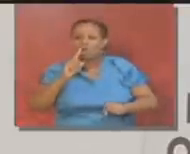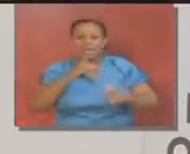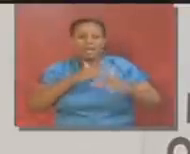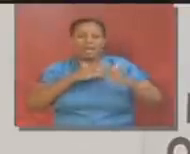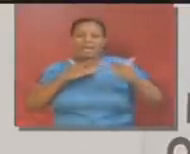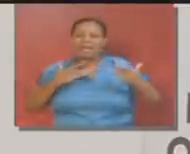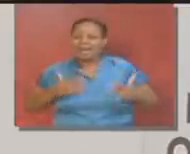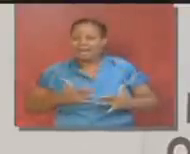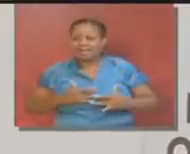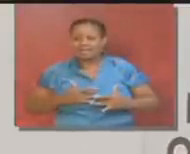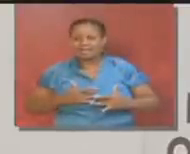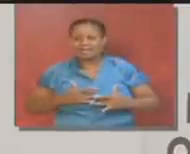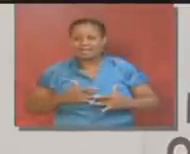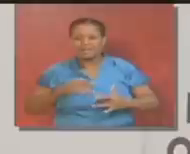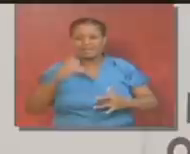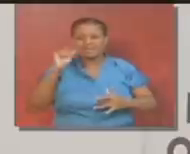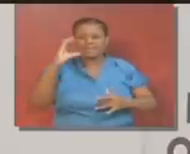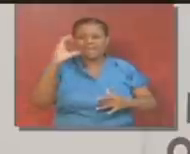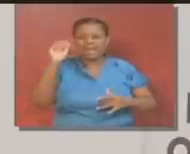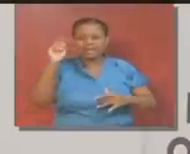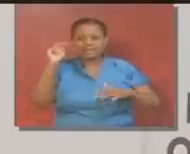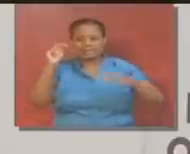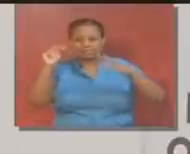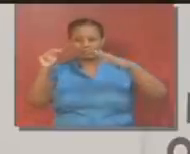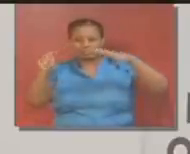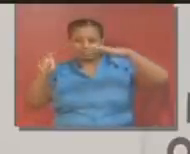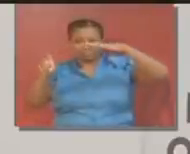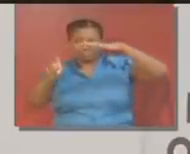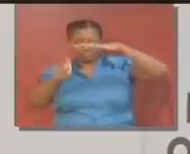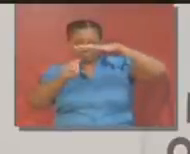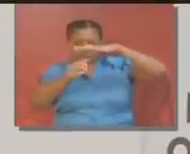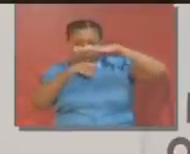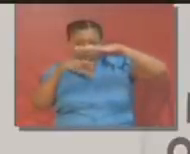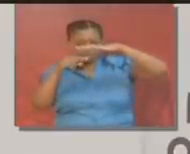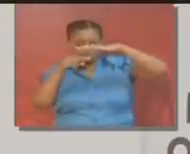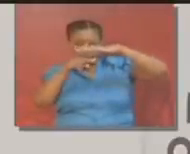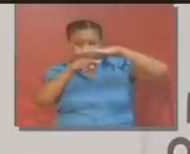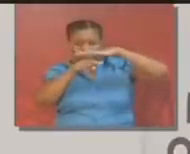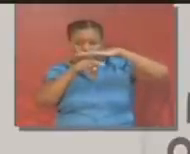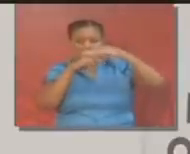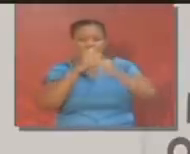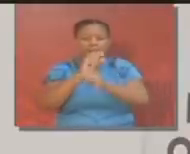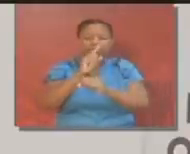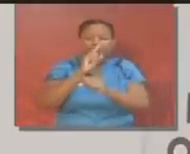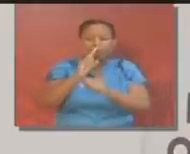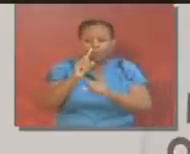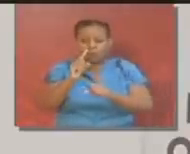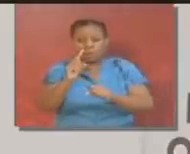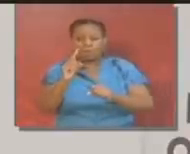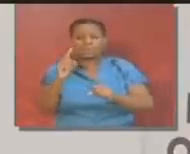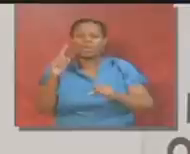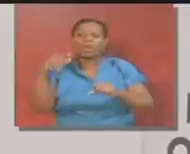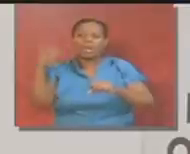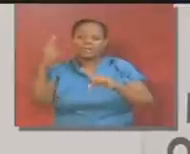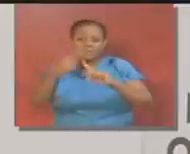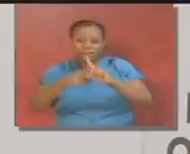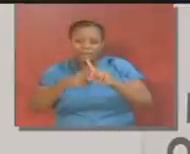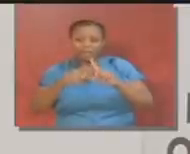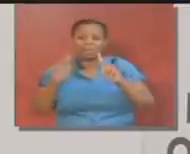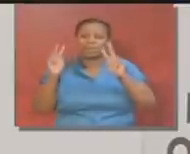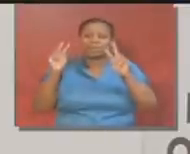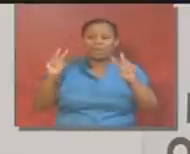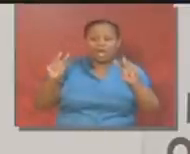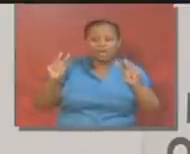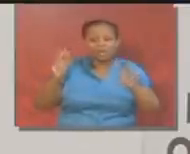in hospital every 2 days, and then afterwards it's once a week, then it's once a month, and he watches them for up to a